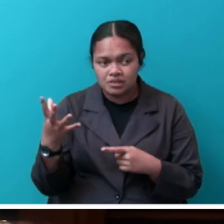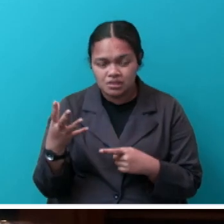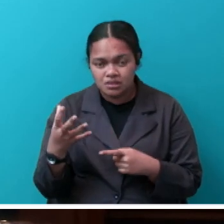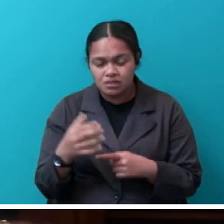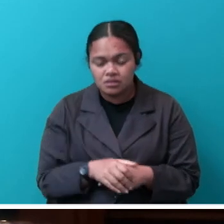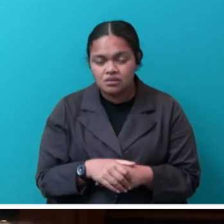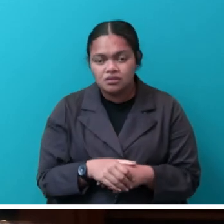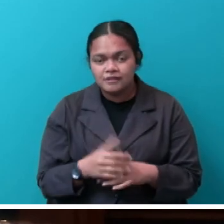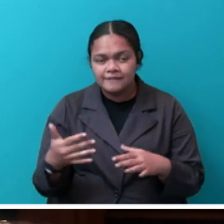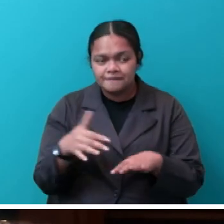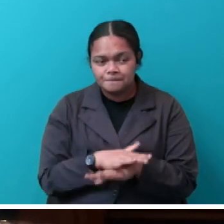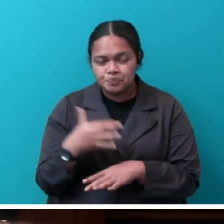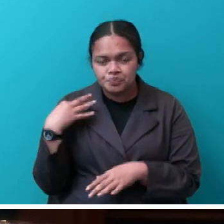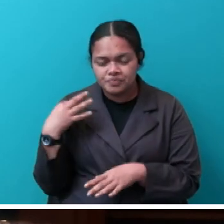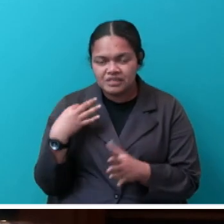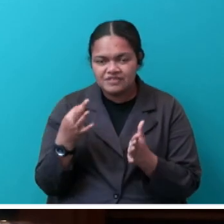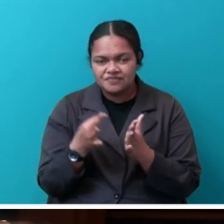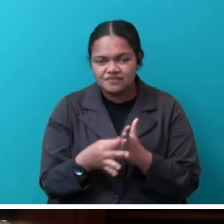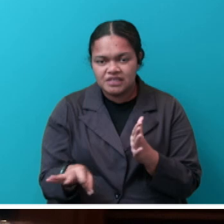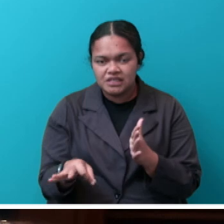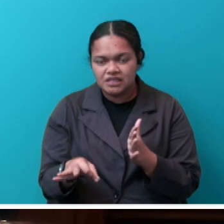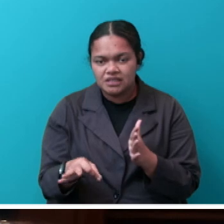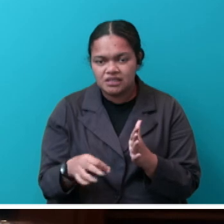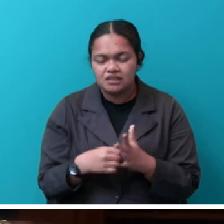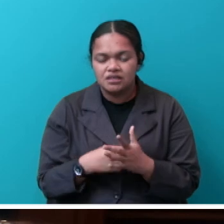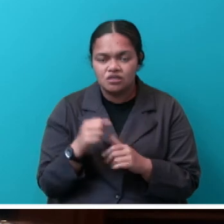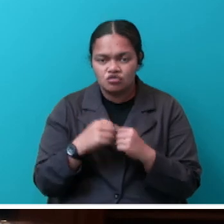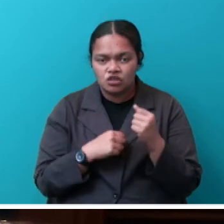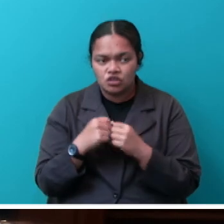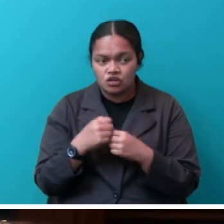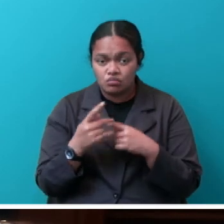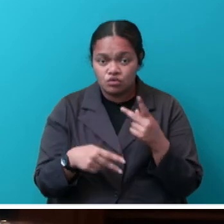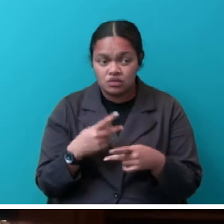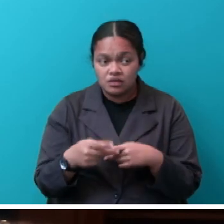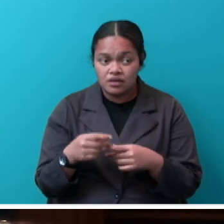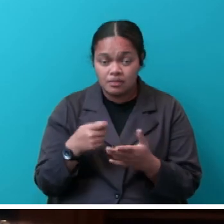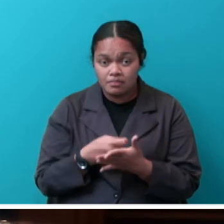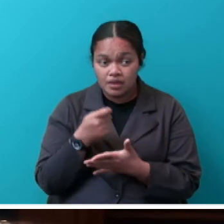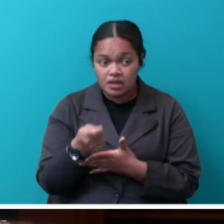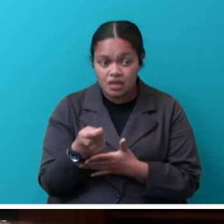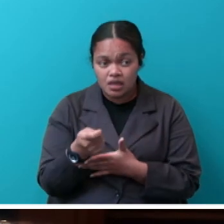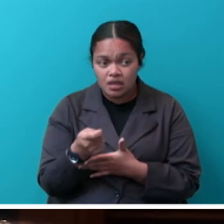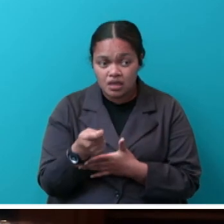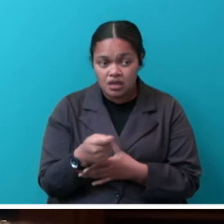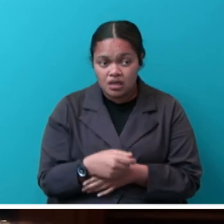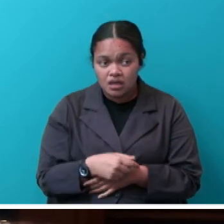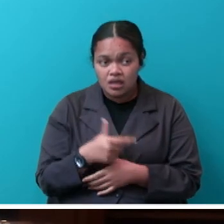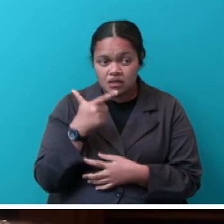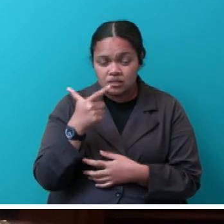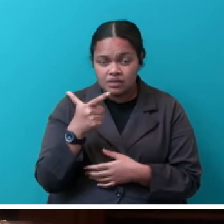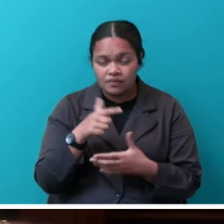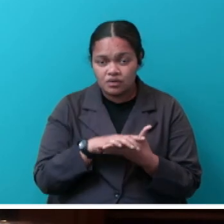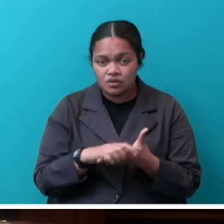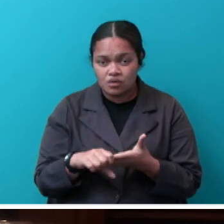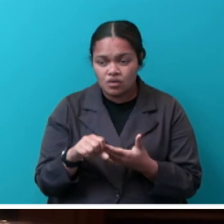applicants through a fee structure. Processing fee, applicants pay approximately Australian dollars